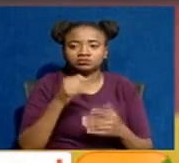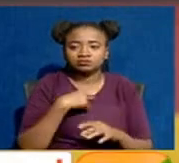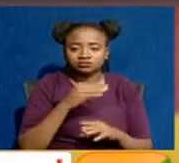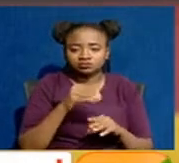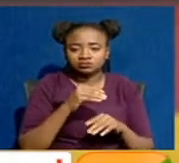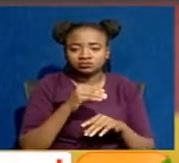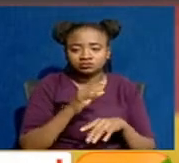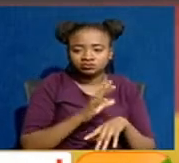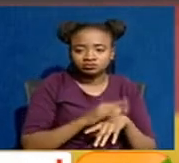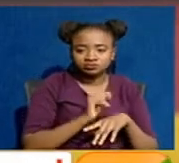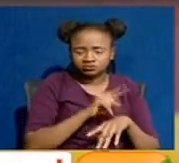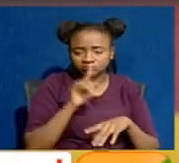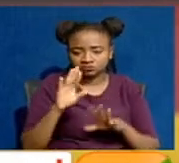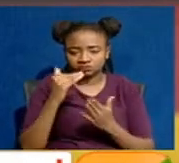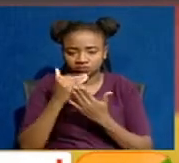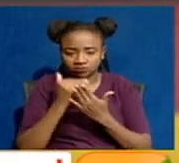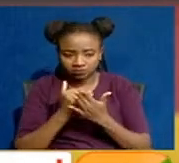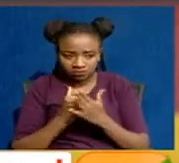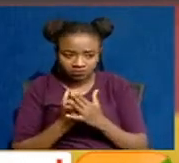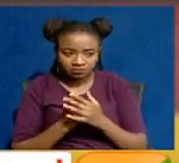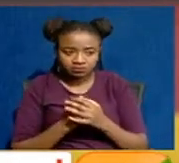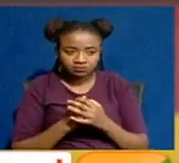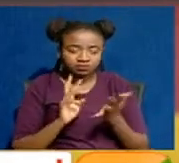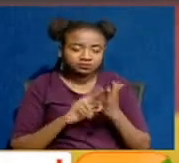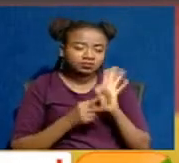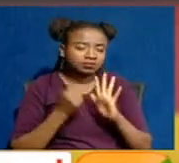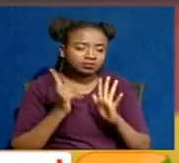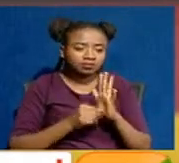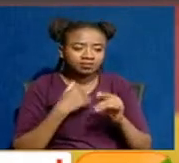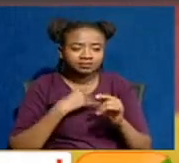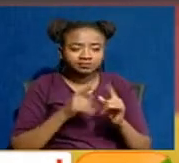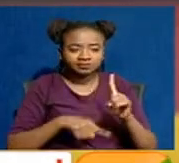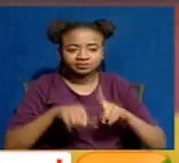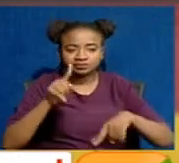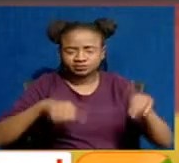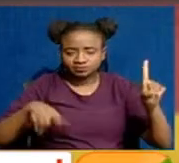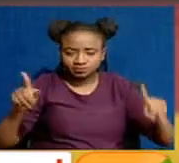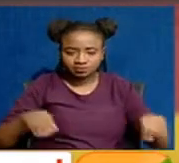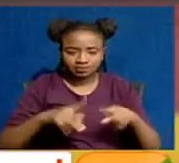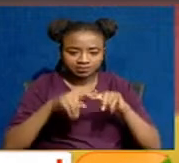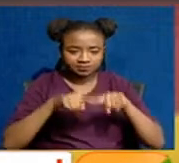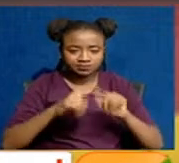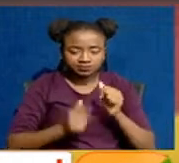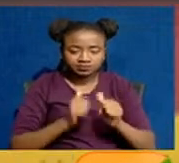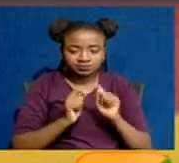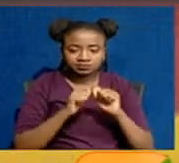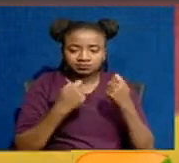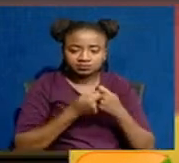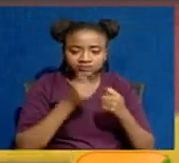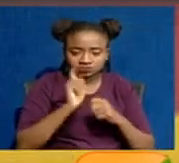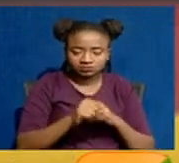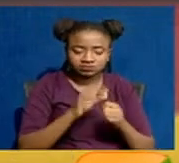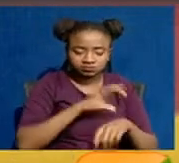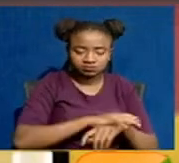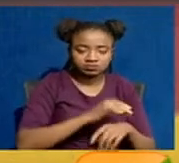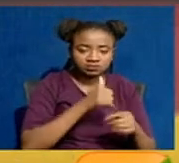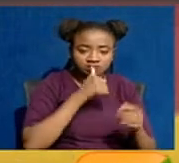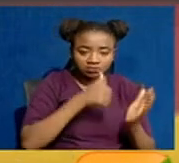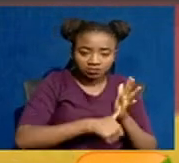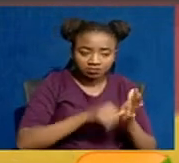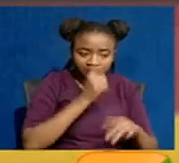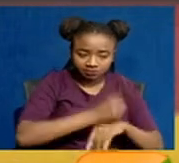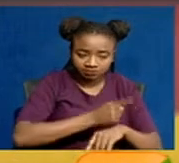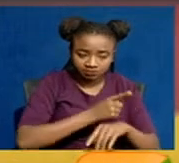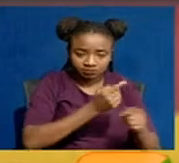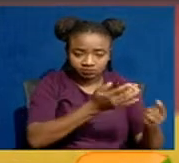for someone to record a statement. So it's a varied response in terms of which matters per se can get a warrant versus which ones do not